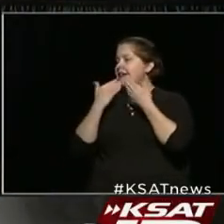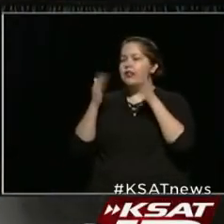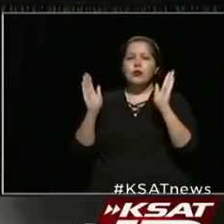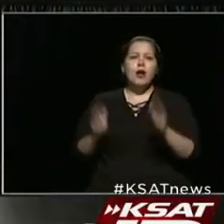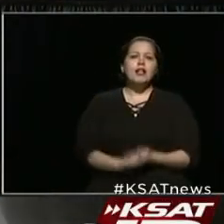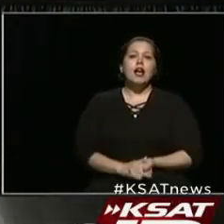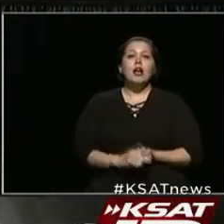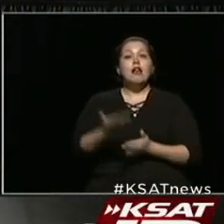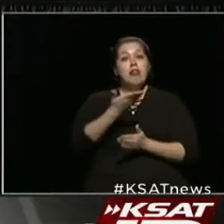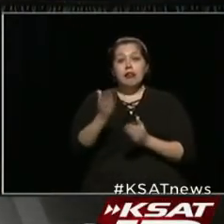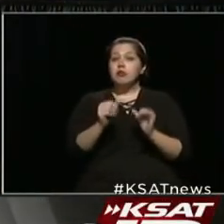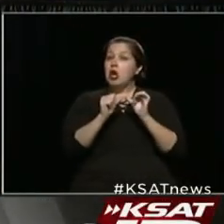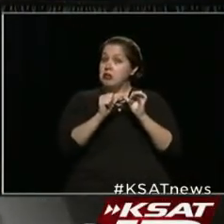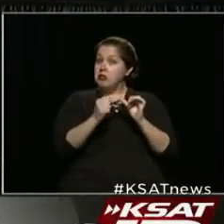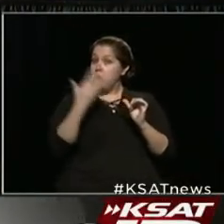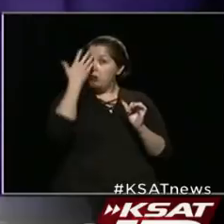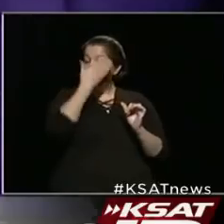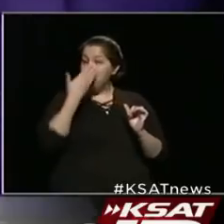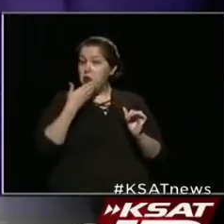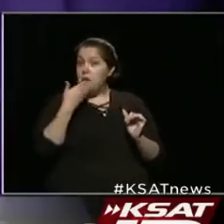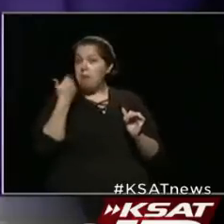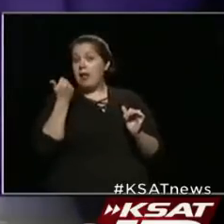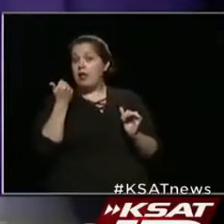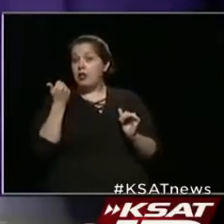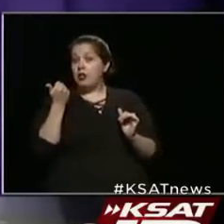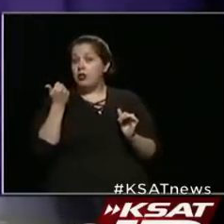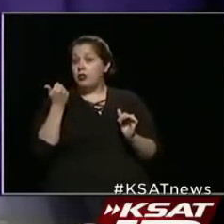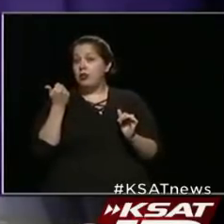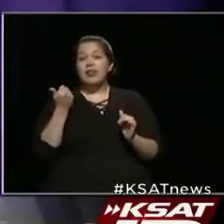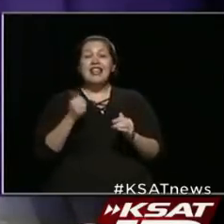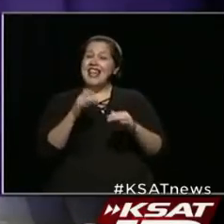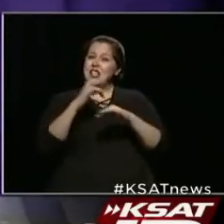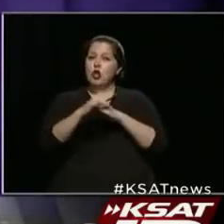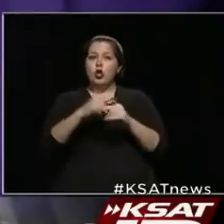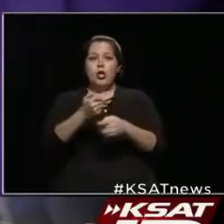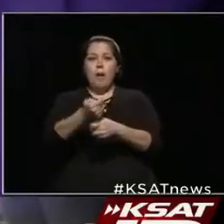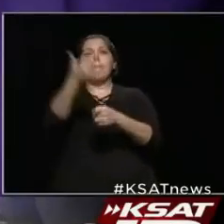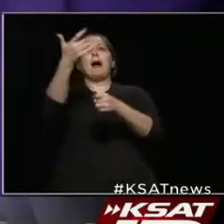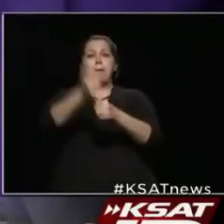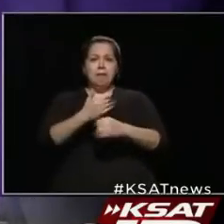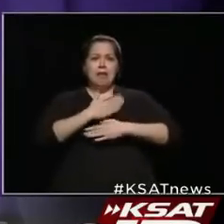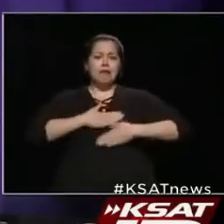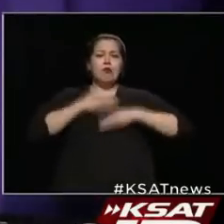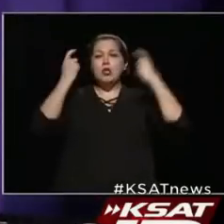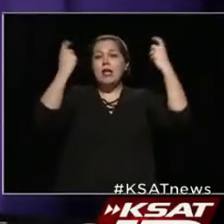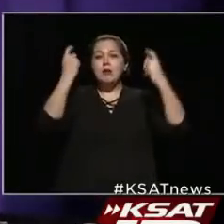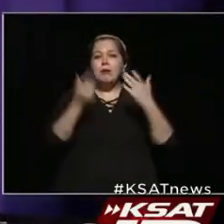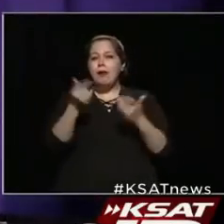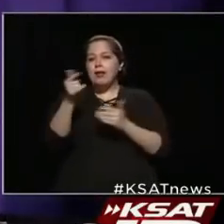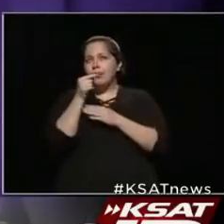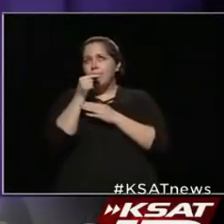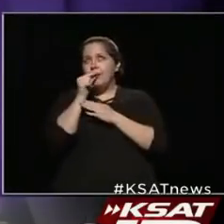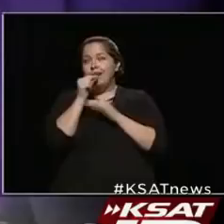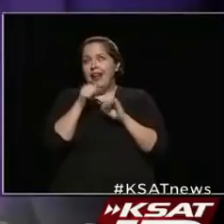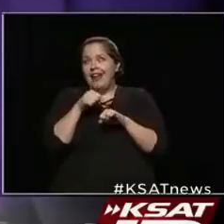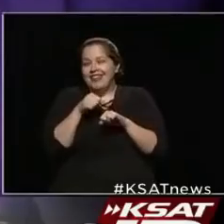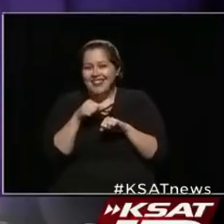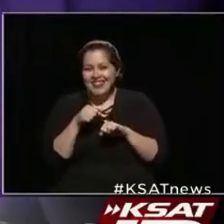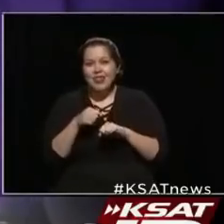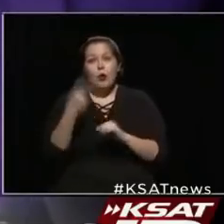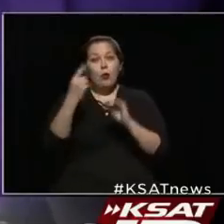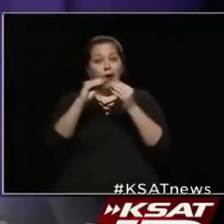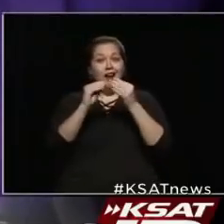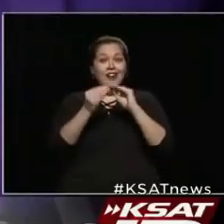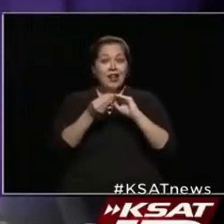things continue to look better. a little too early to break out the champagne, but you might can take a little sip or two. One